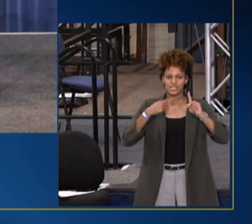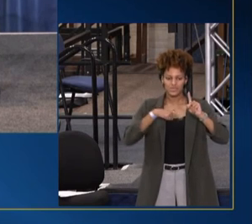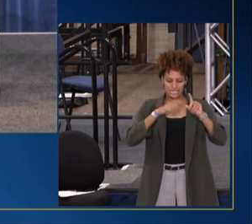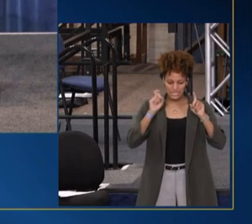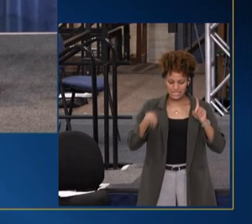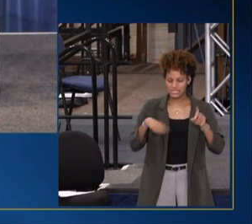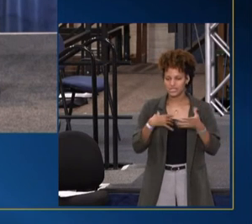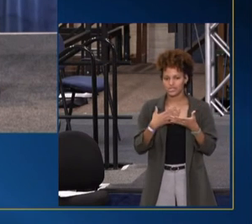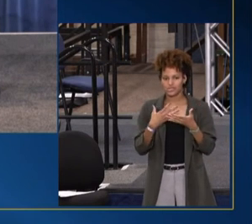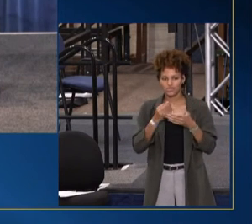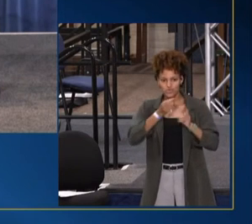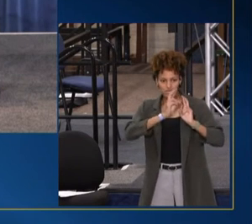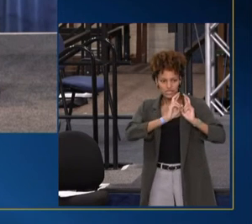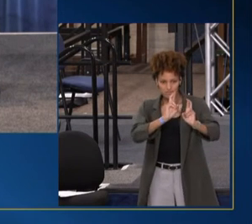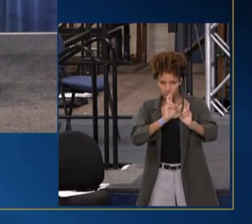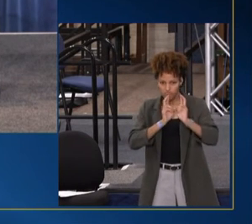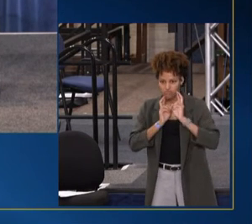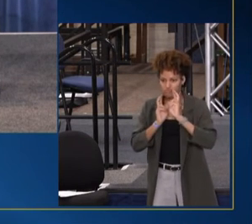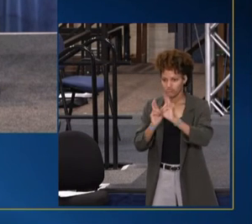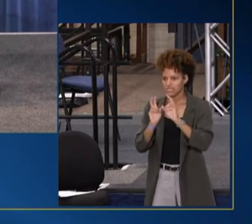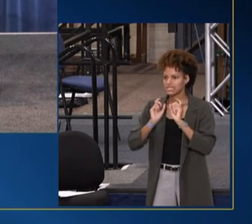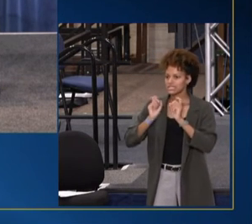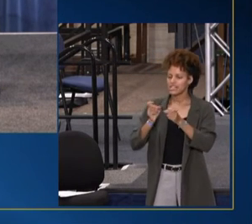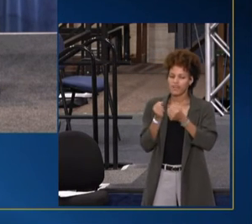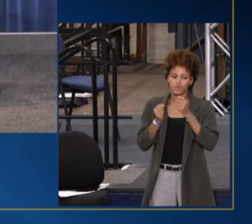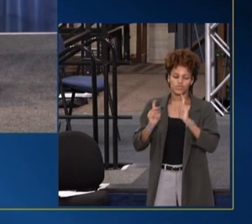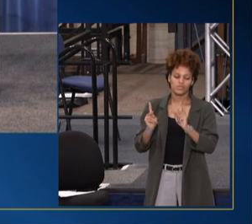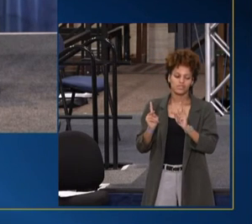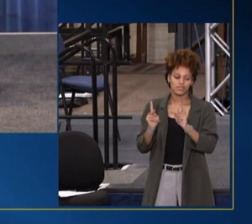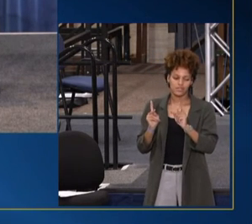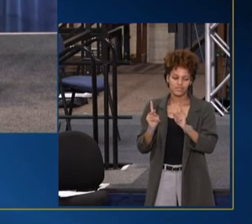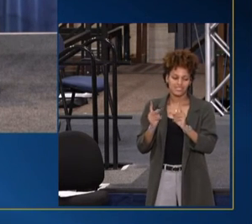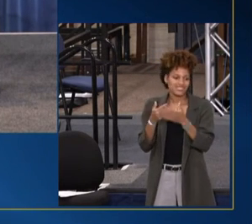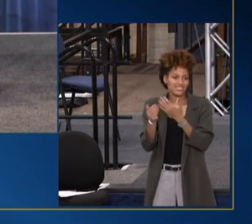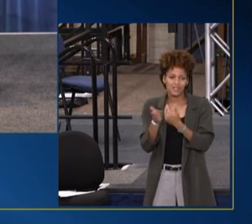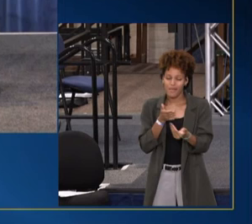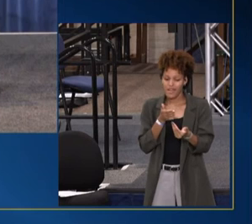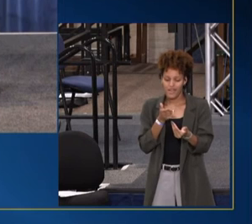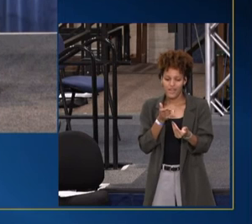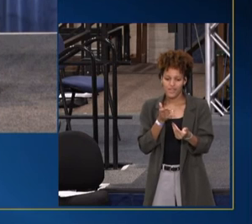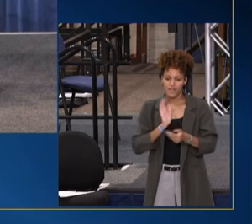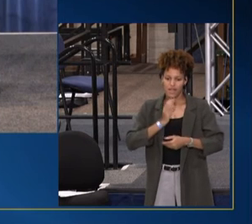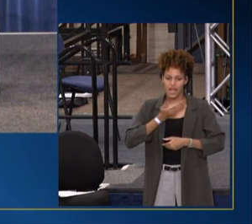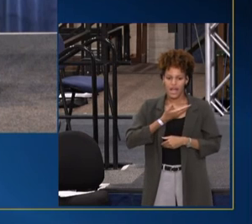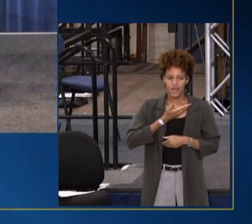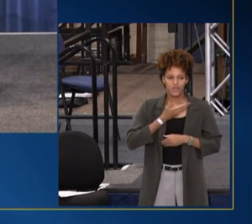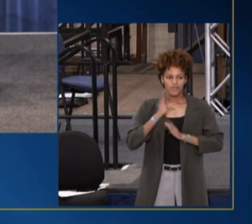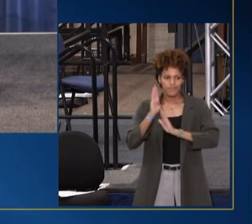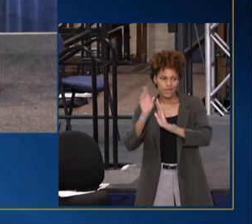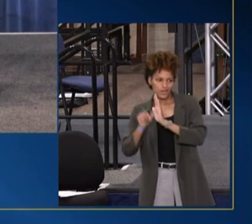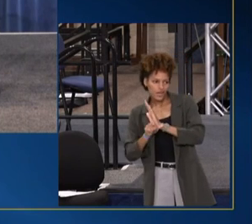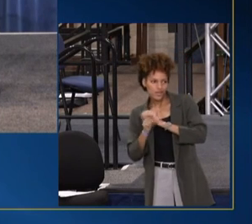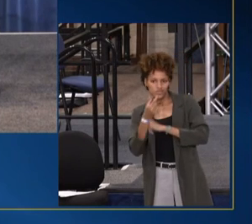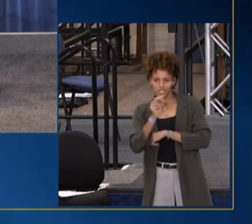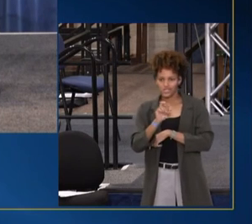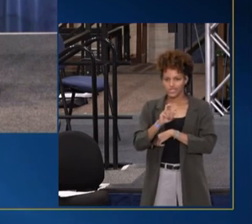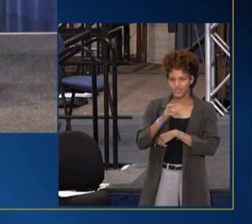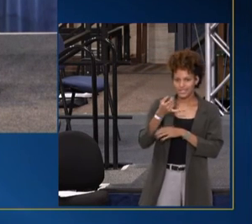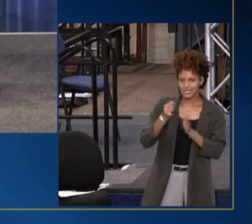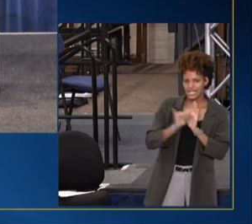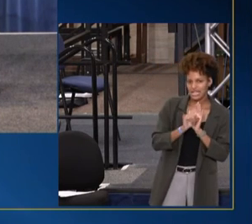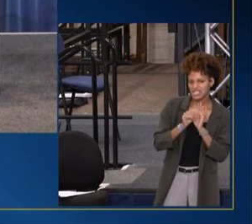and we all respect and give opportunities, you know, regardless of our racial backgrounds, our gender identities, et cetera.